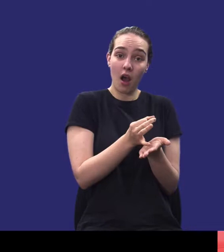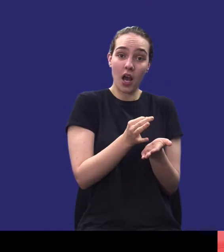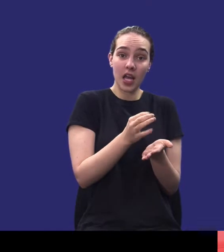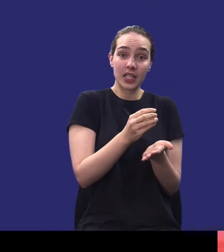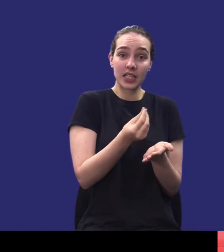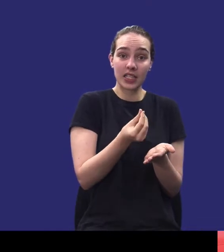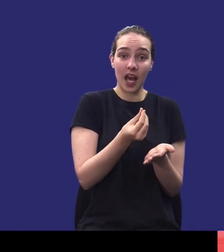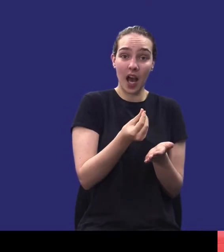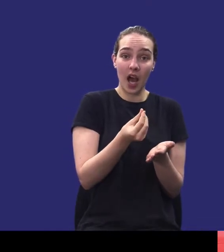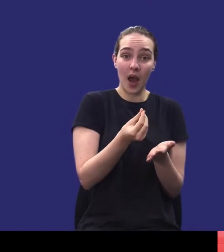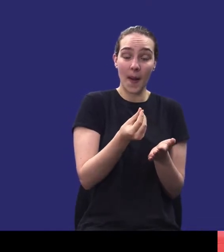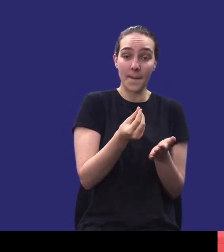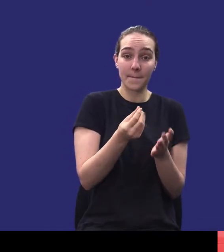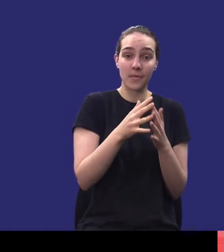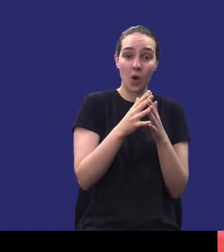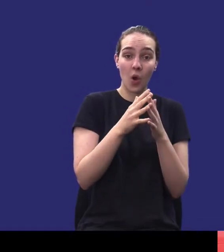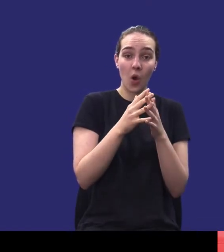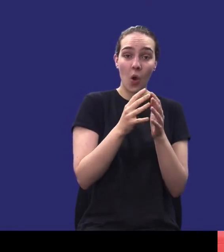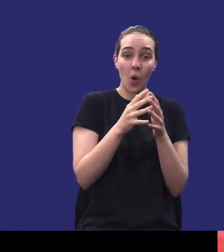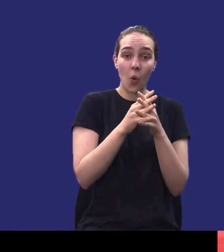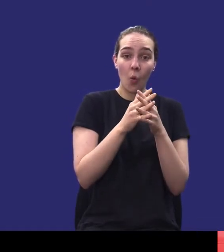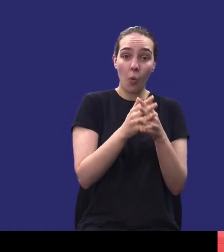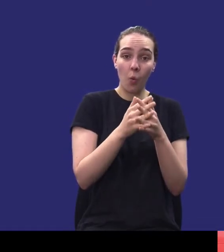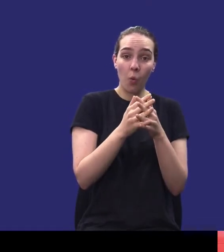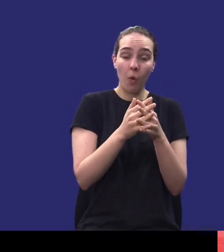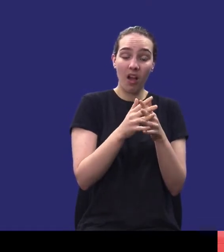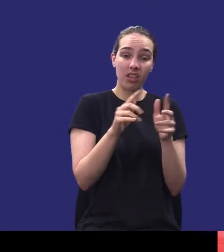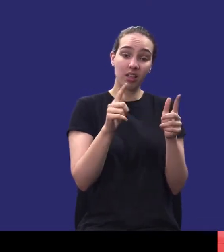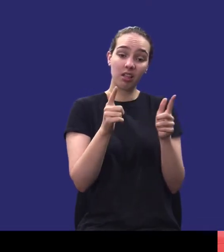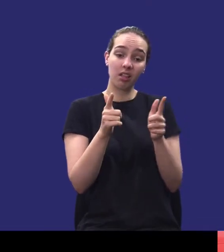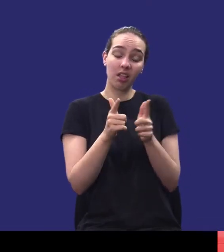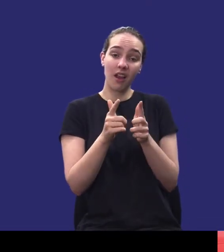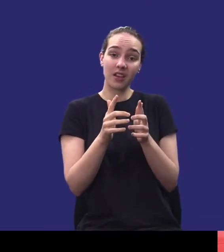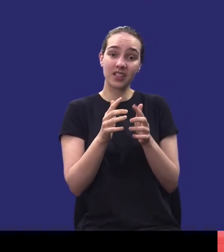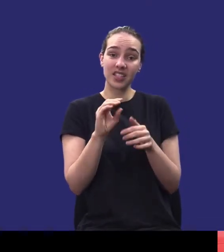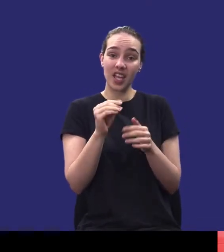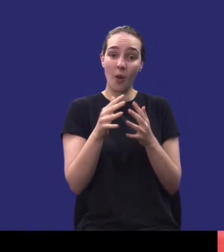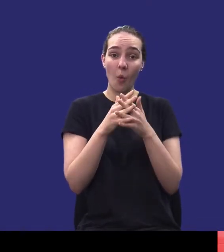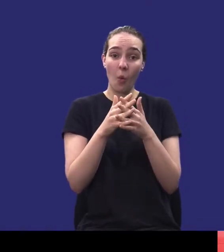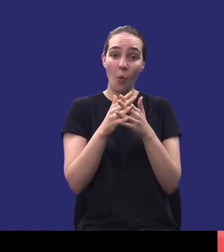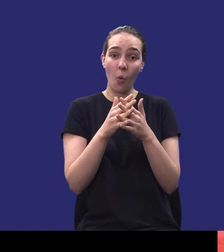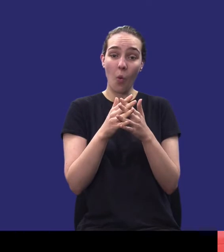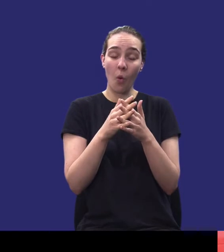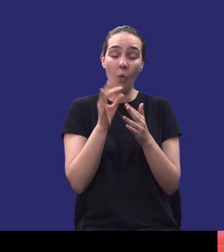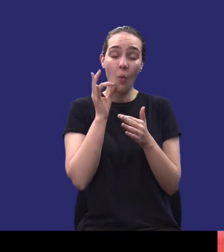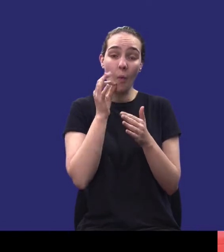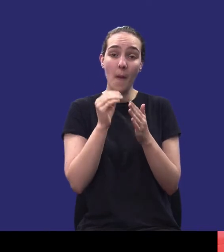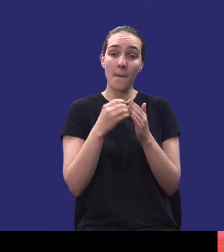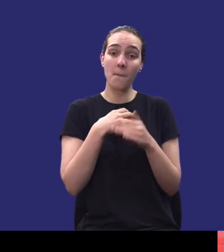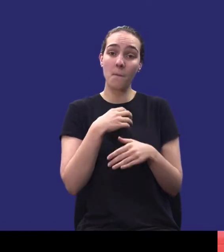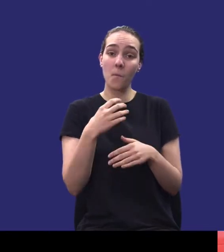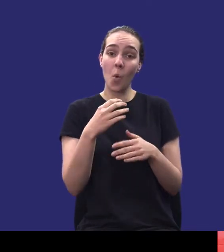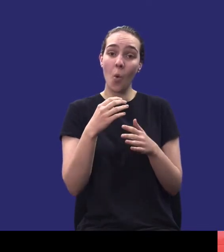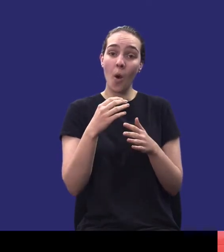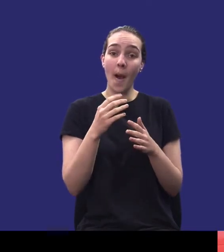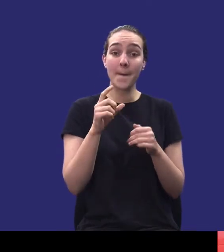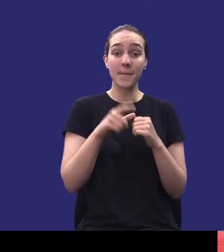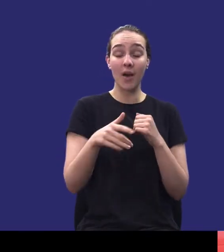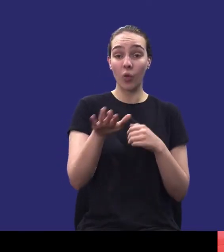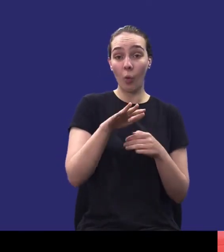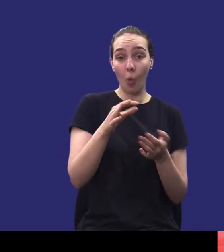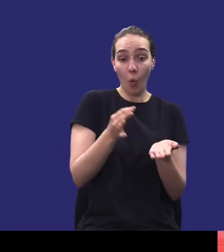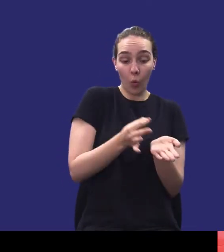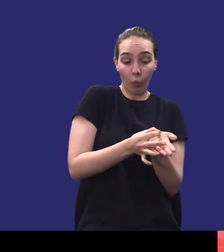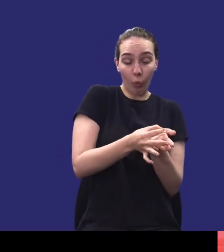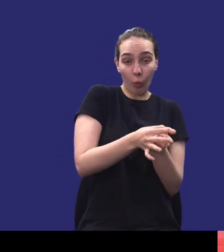and some of them are worth a little bit less and some of them are worth a little bit more, but they're all coins